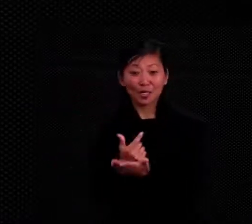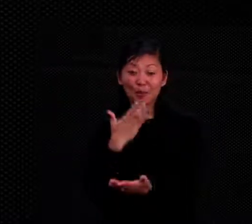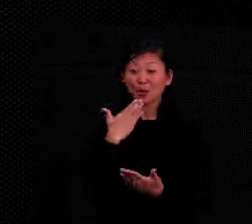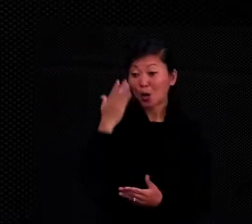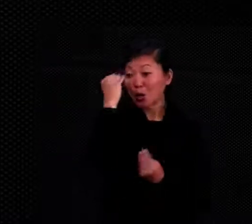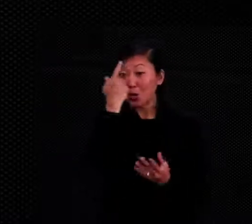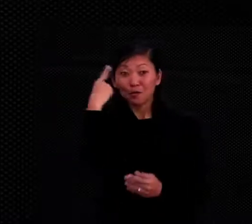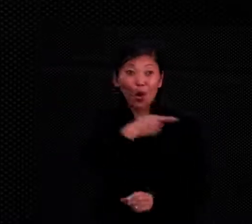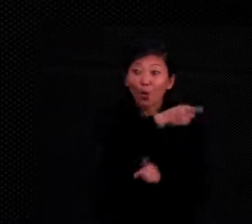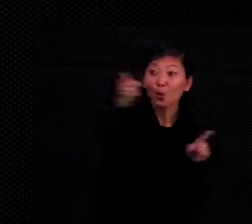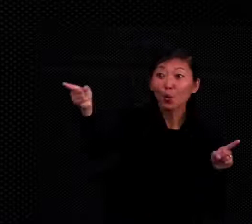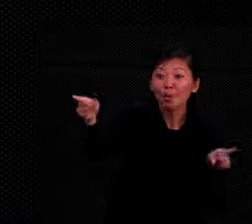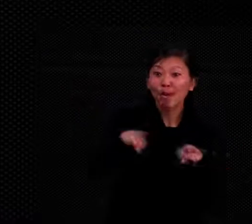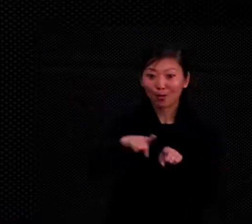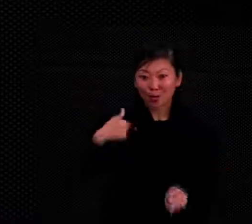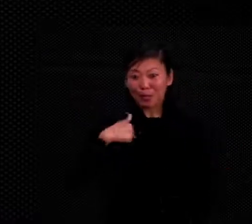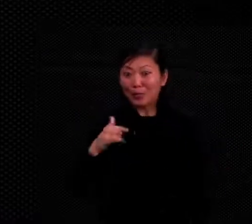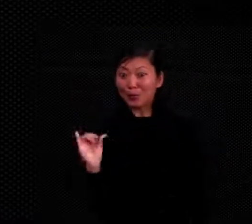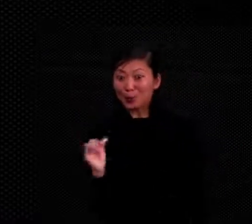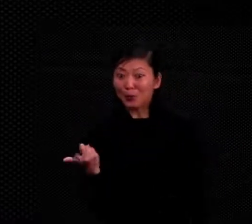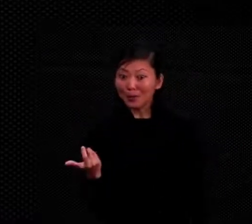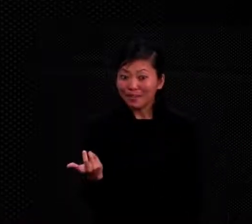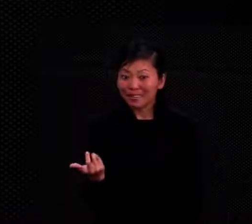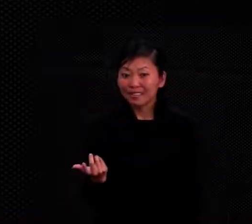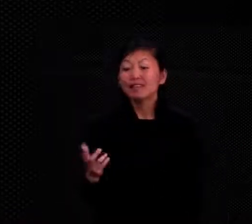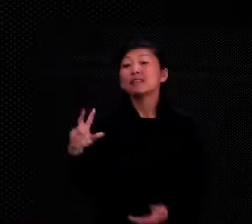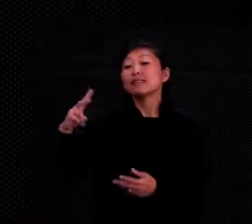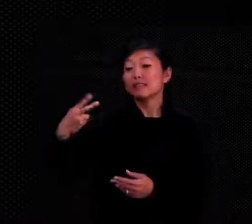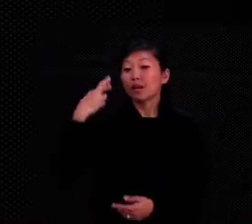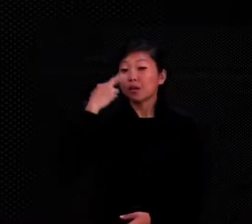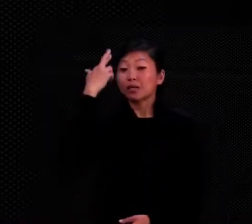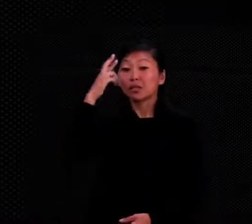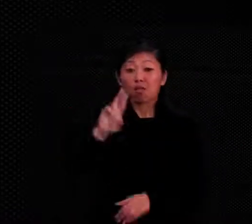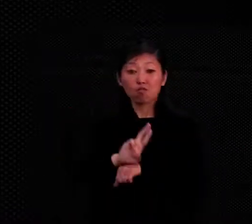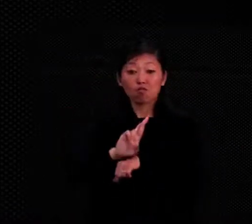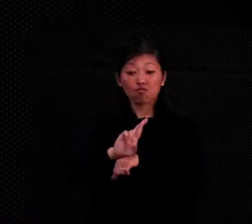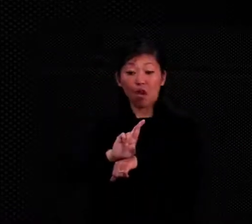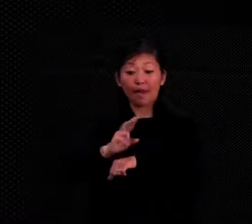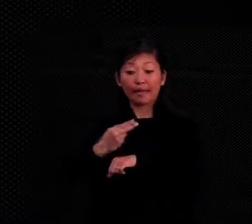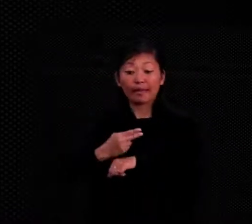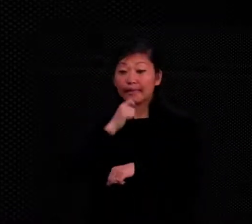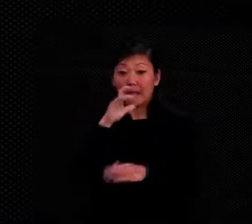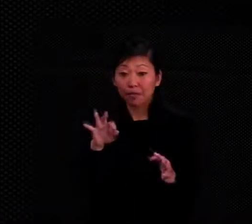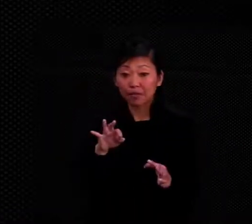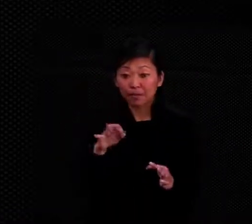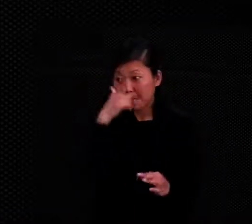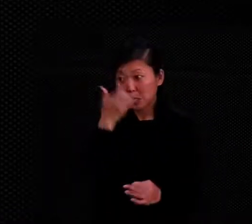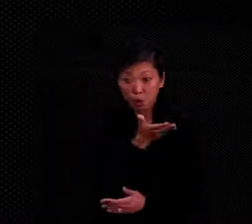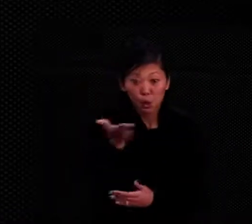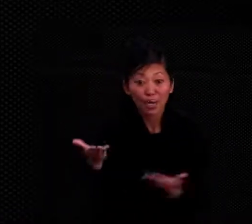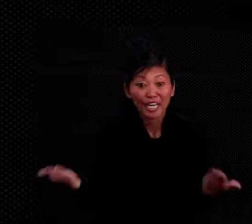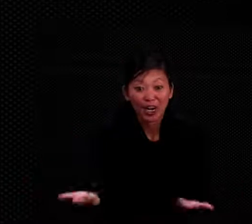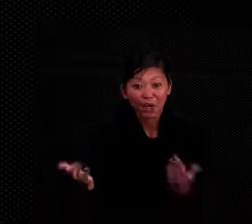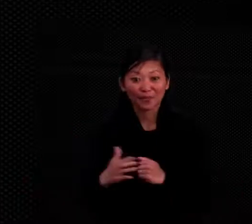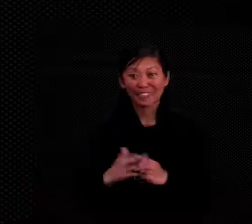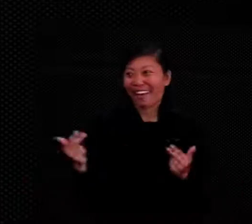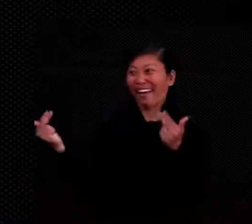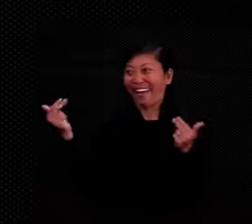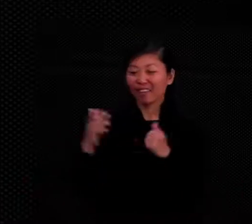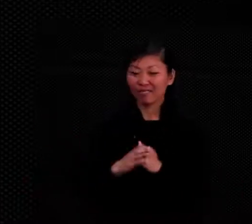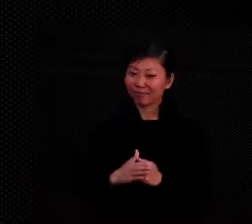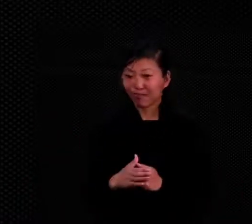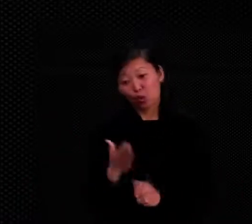for me. Now the second reason Rock Hill is not a perfect church is that you're here. You're welcome.